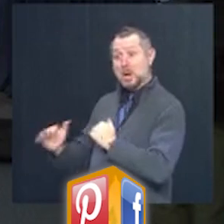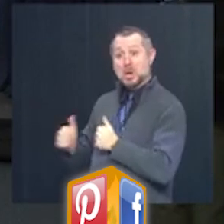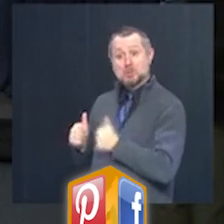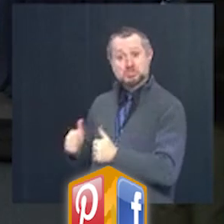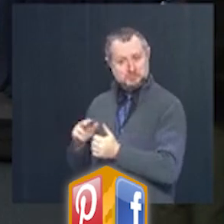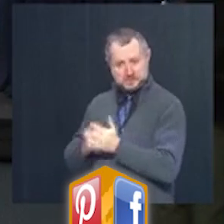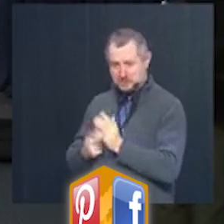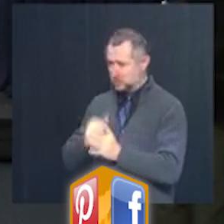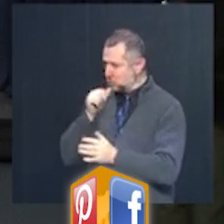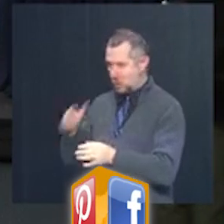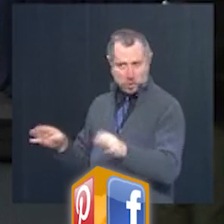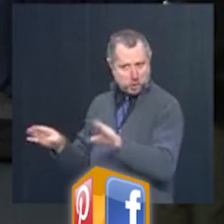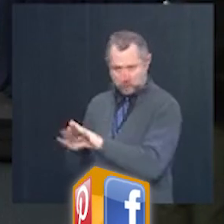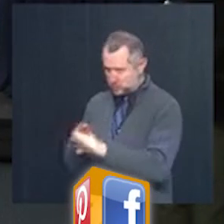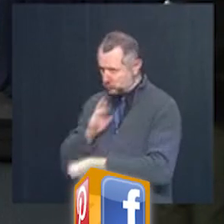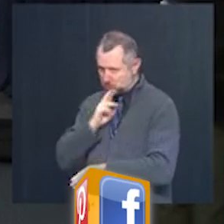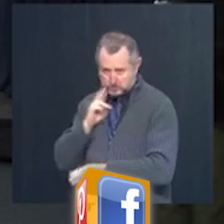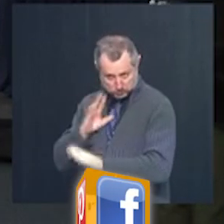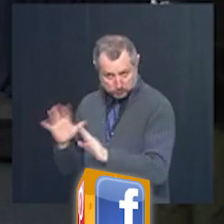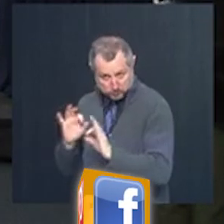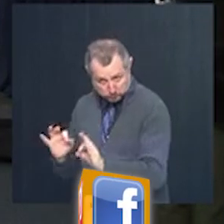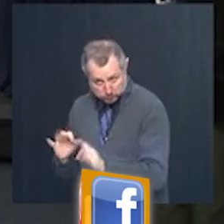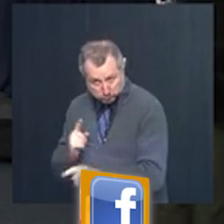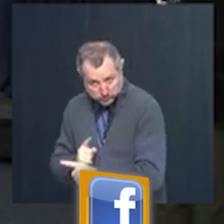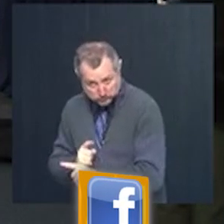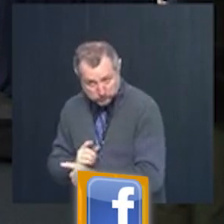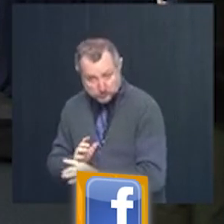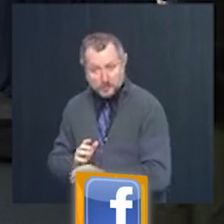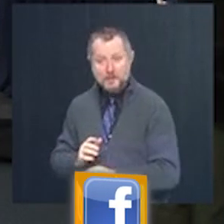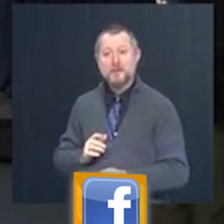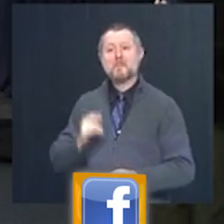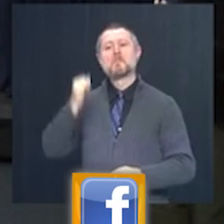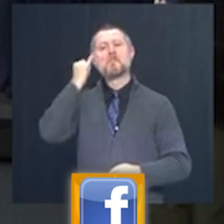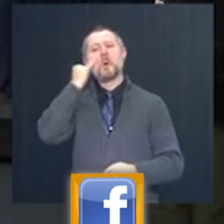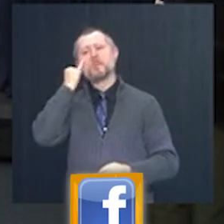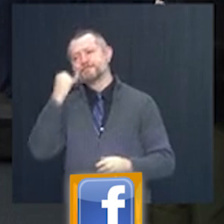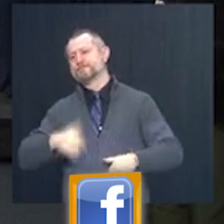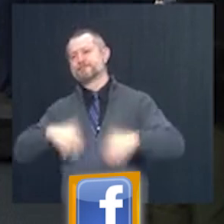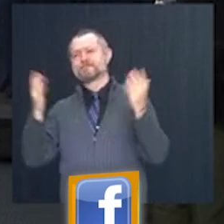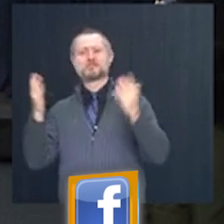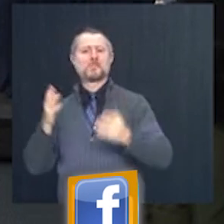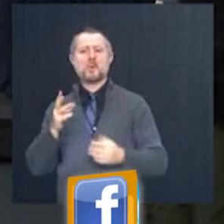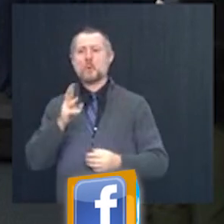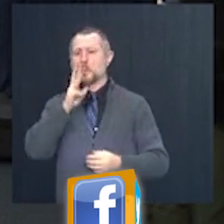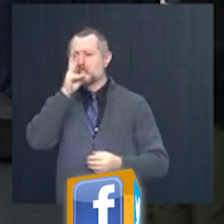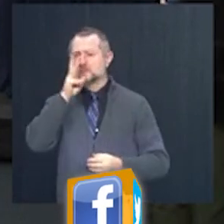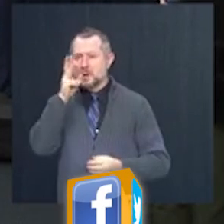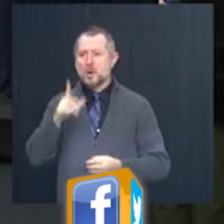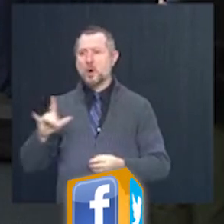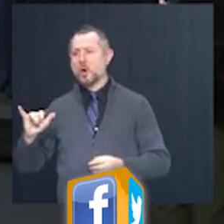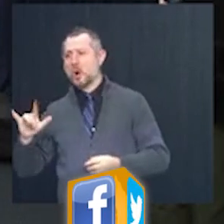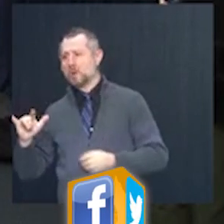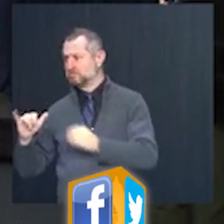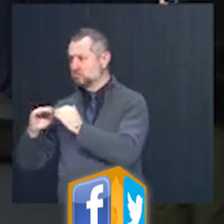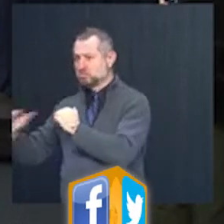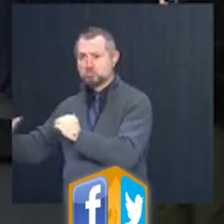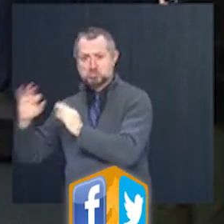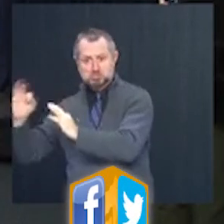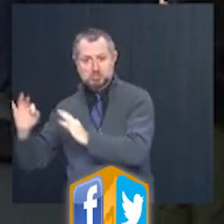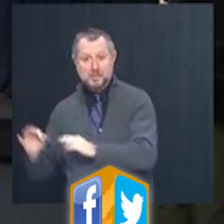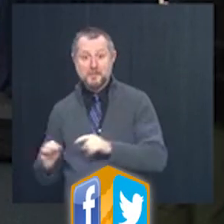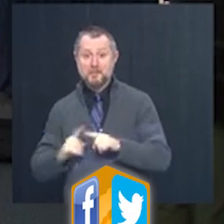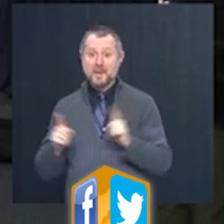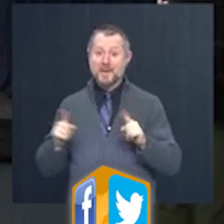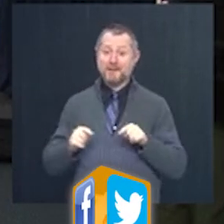dining rule in New York City? Or say it's stable in Westchester or Long Island, you don't invoke it there, but you invoke it in